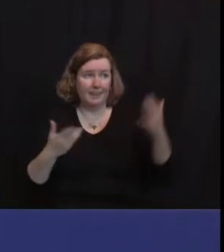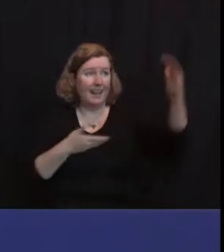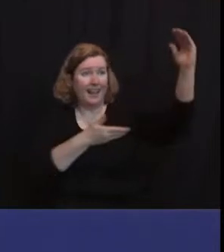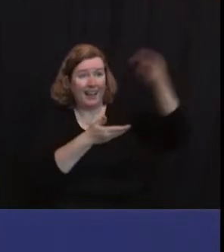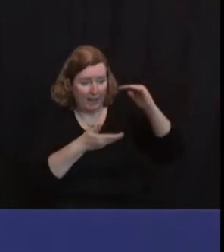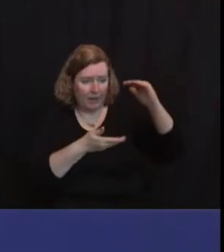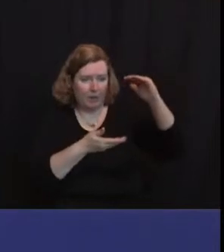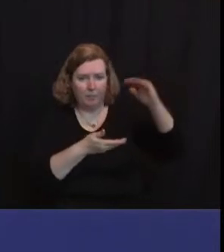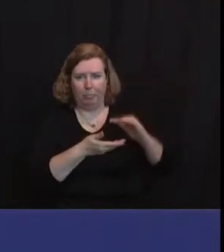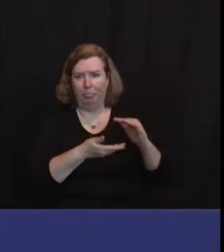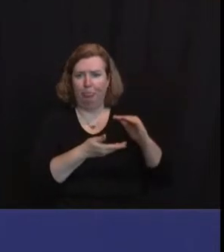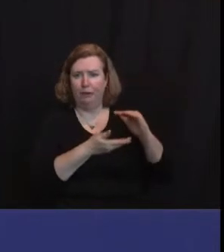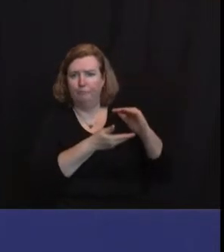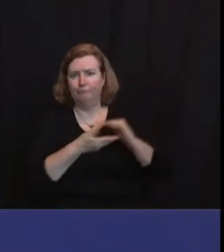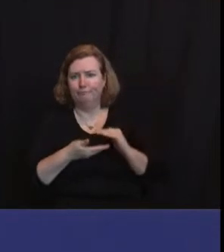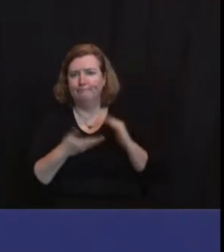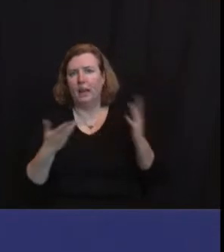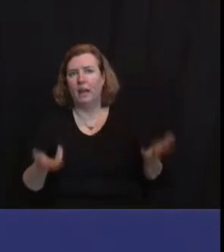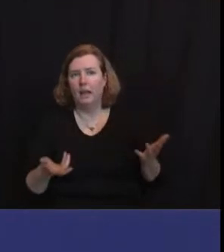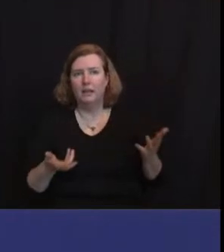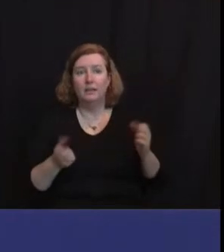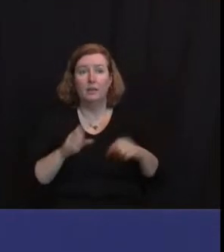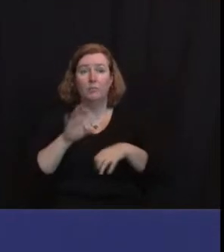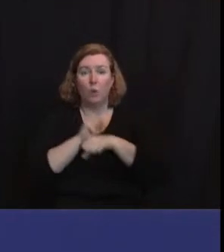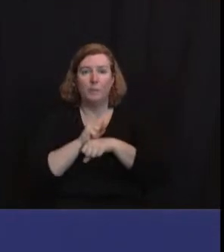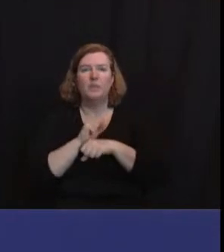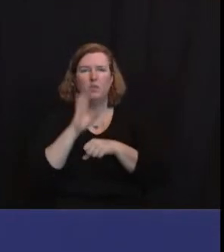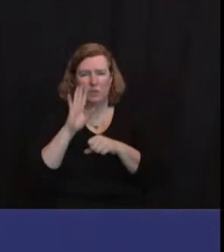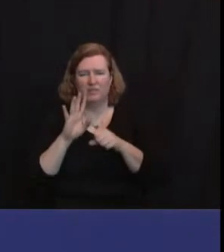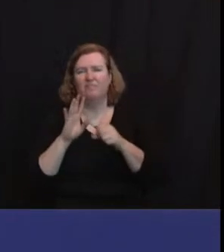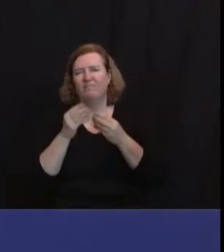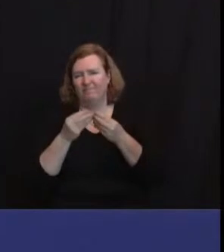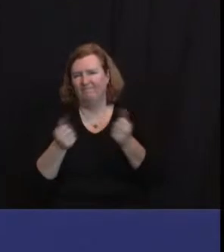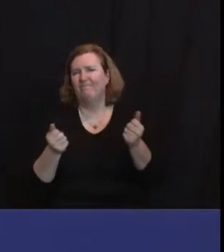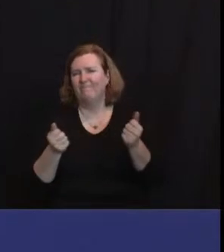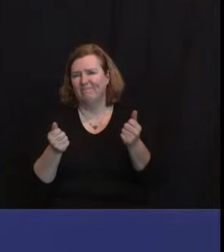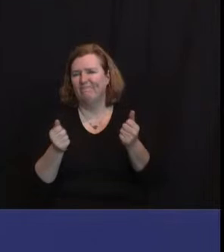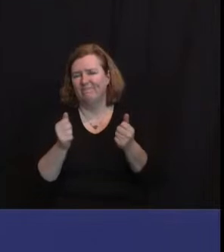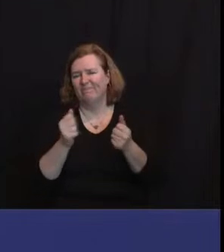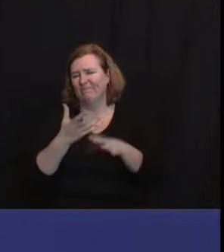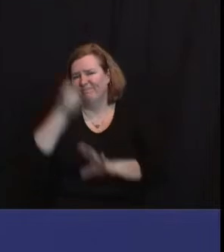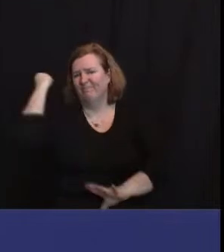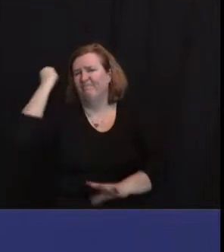and those appointments are going to dry up. So it's going to reach its